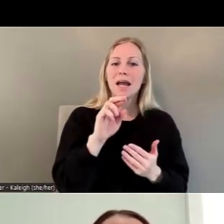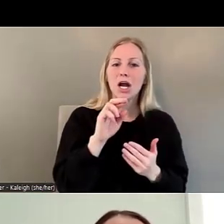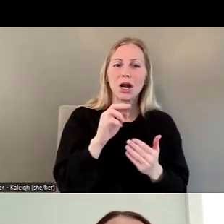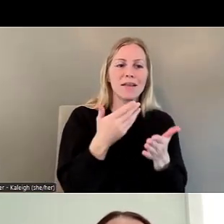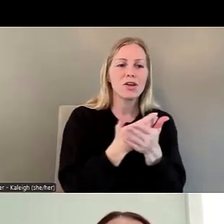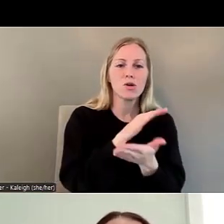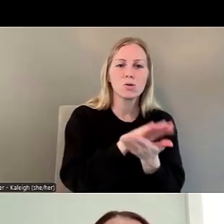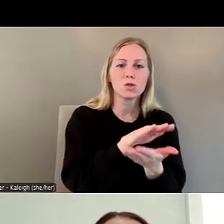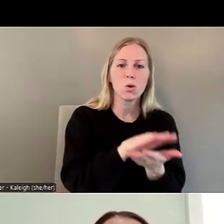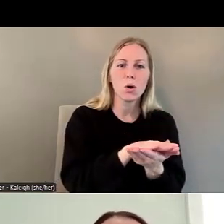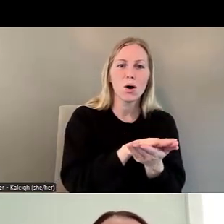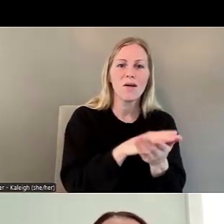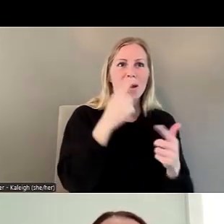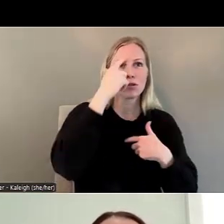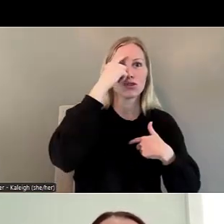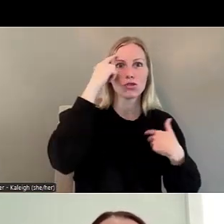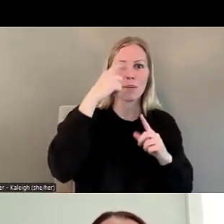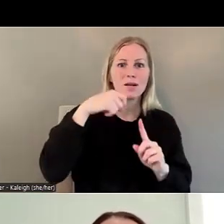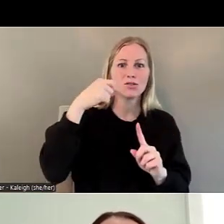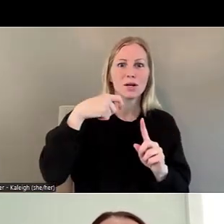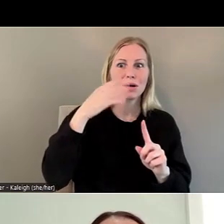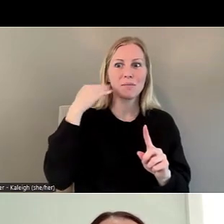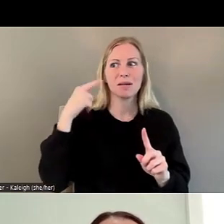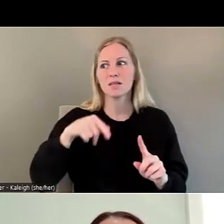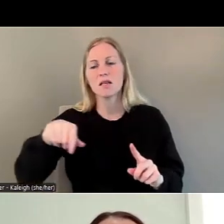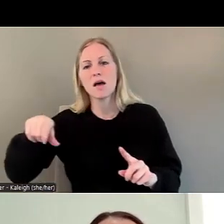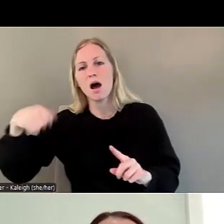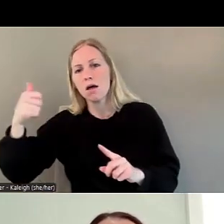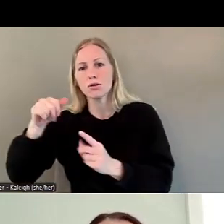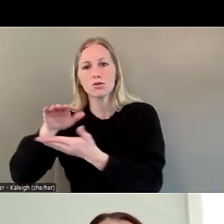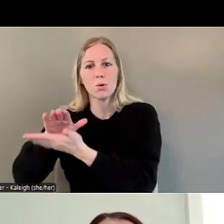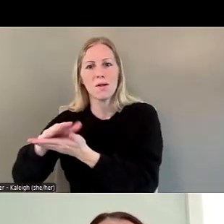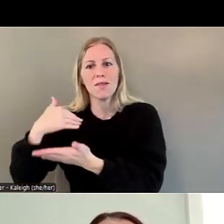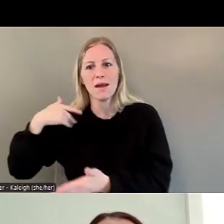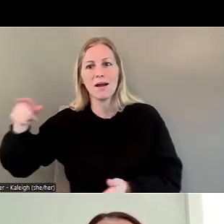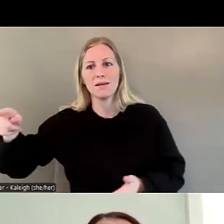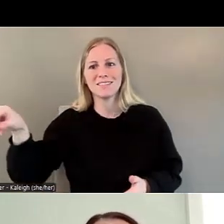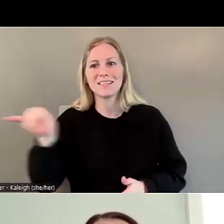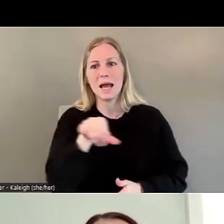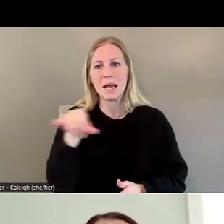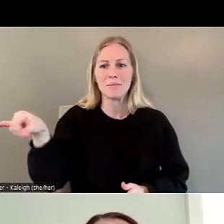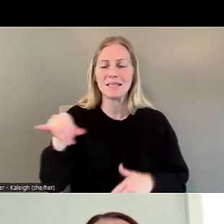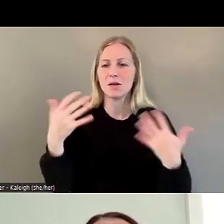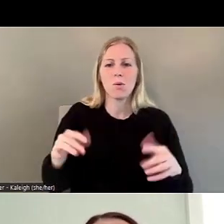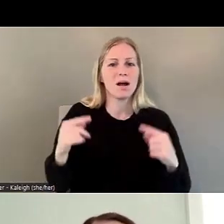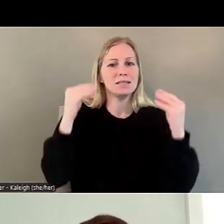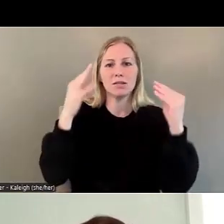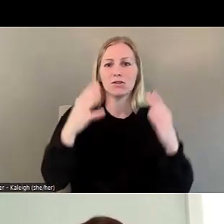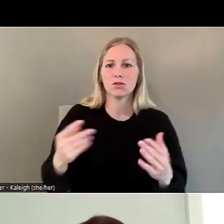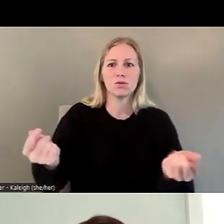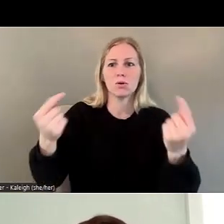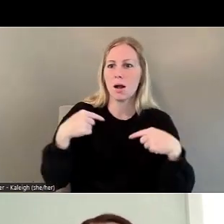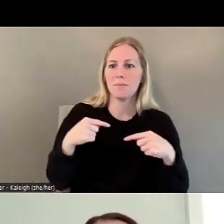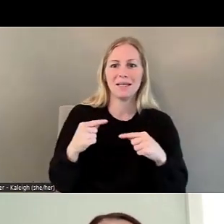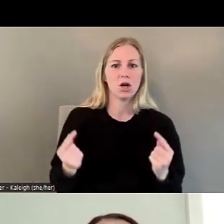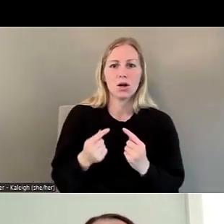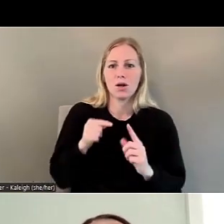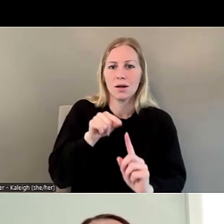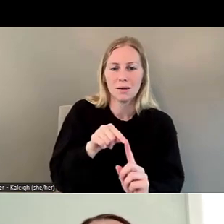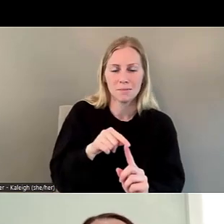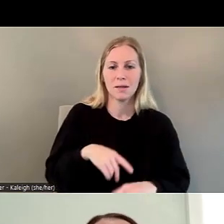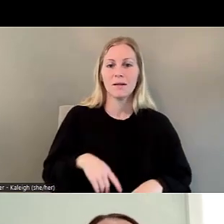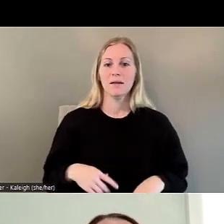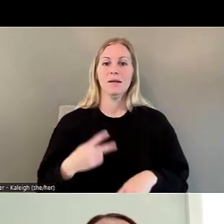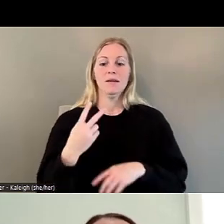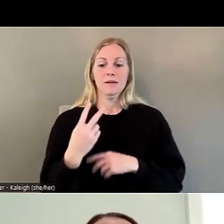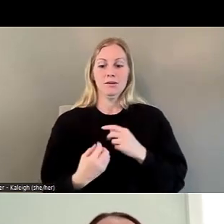For anyone that goes through trauma, but specifically for Cole, his processing has taken time. 2 years passed before he told us that